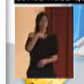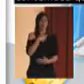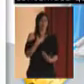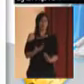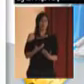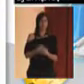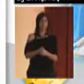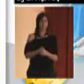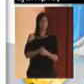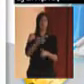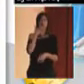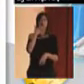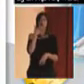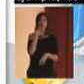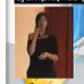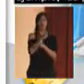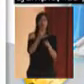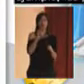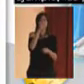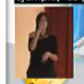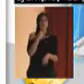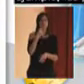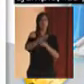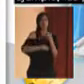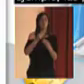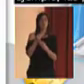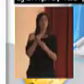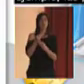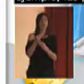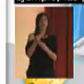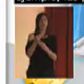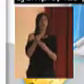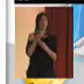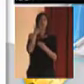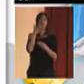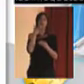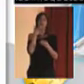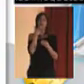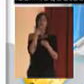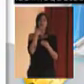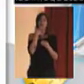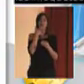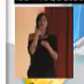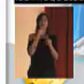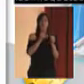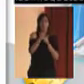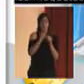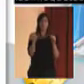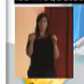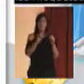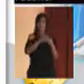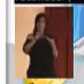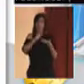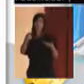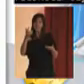computer. They cannot be put in the computer. For instance, blind people use models a lot in order